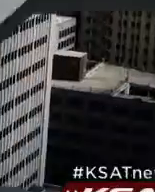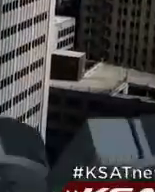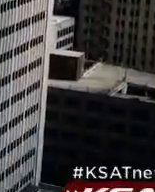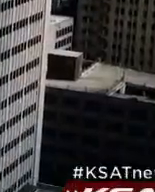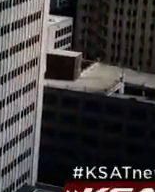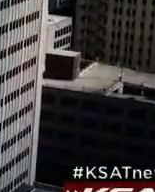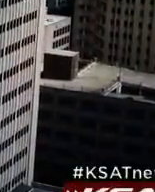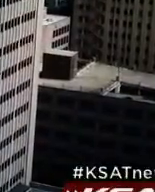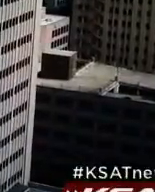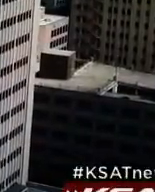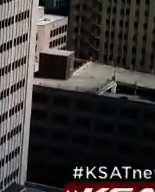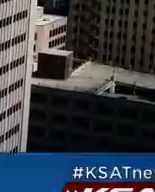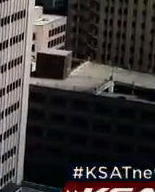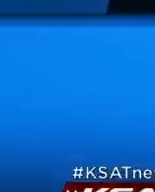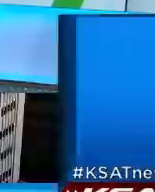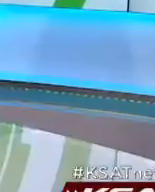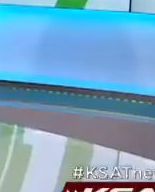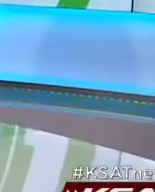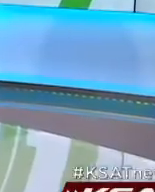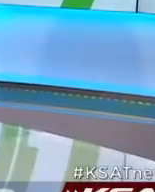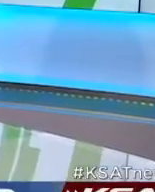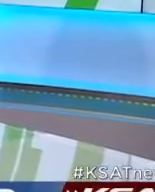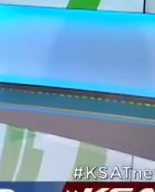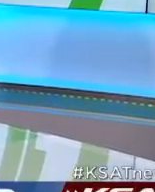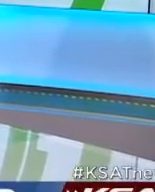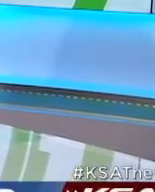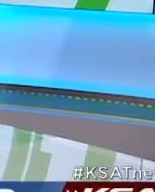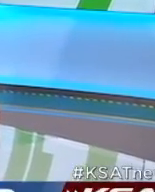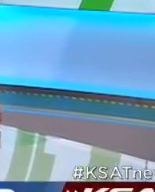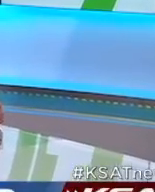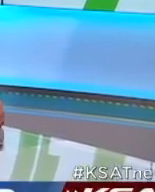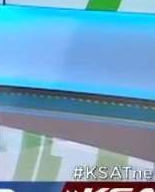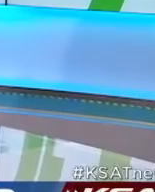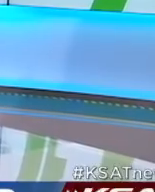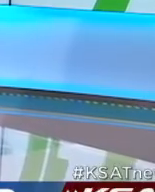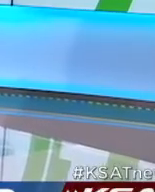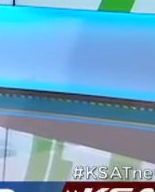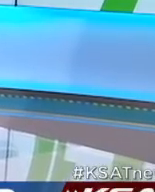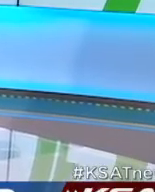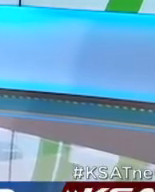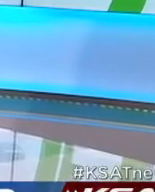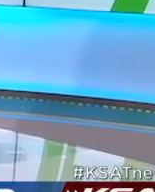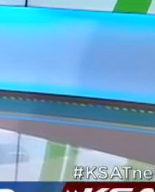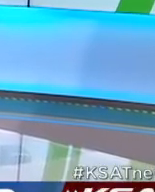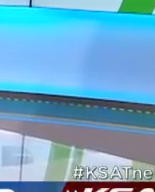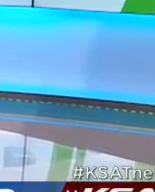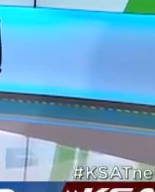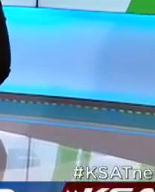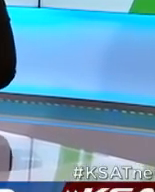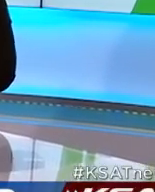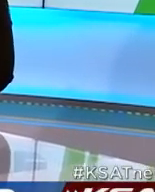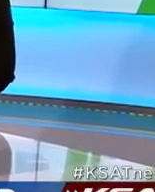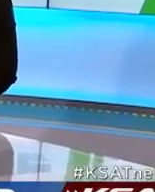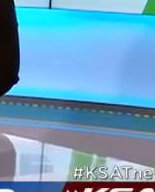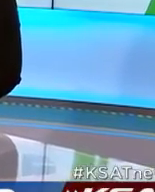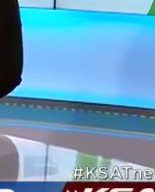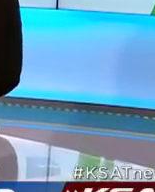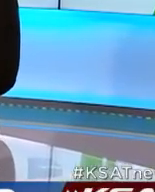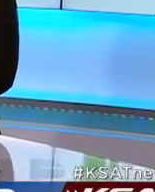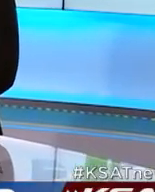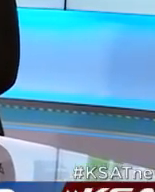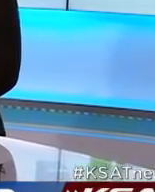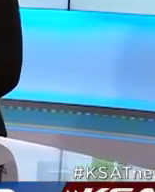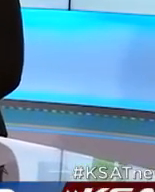News starts right now. With the new Johnson & Johnson vaccine, there is renewed questions around the use of fetal tissue